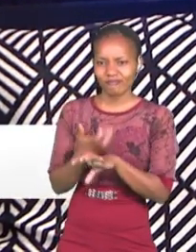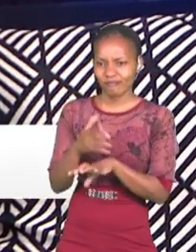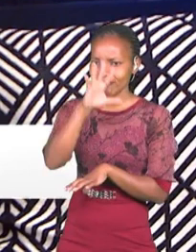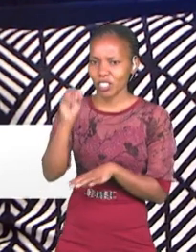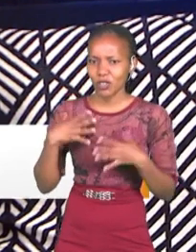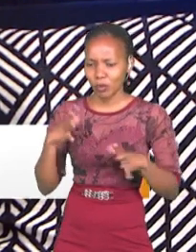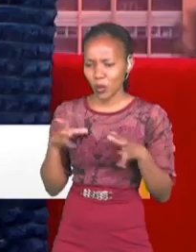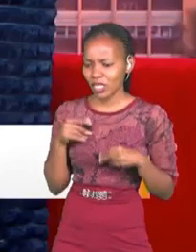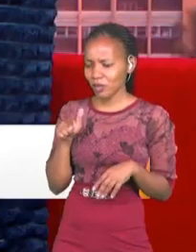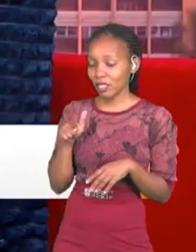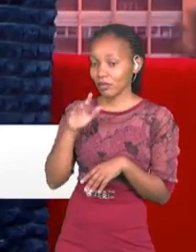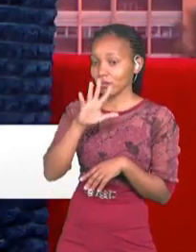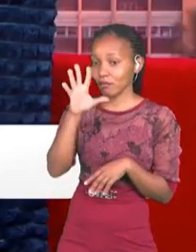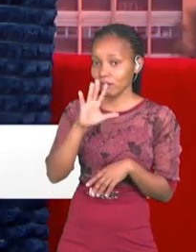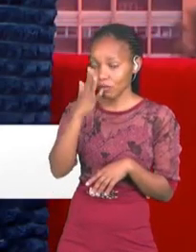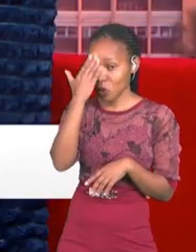this?